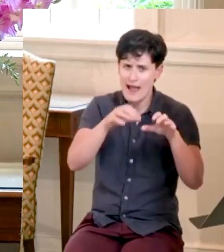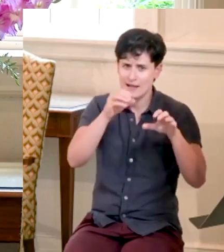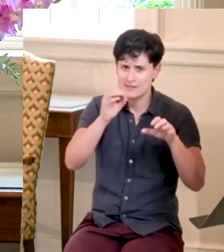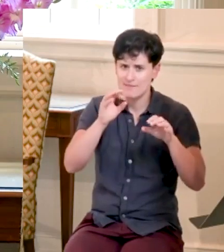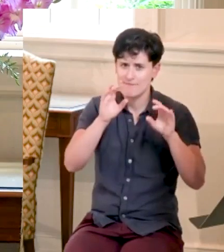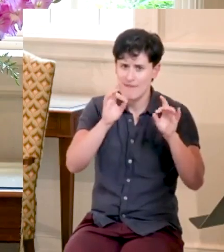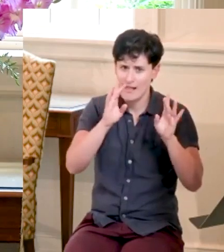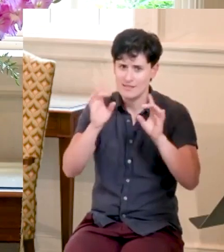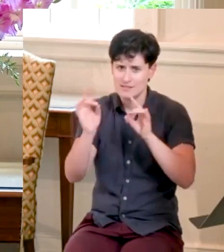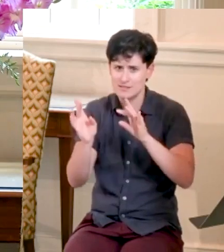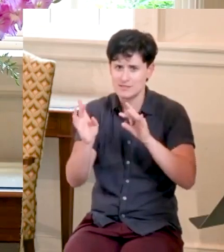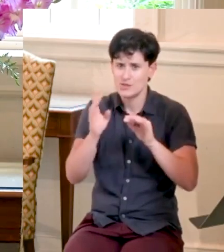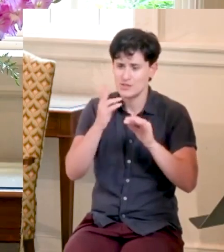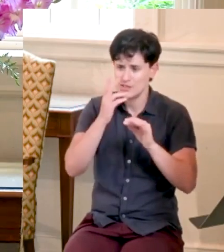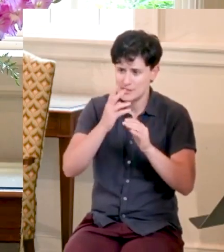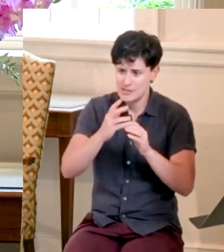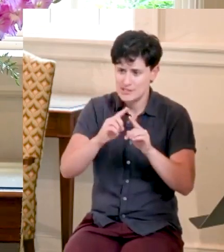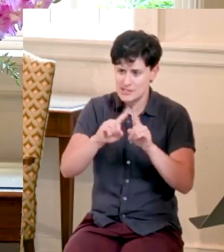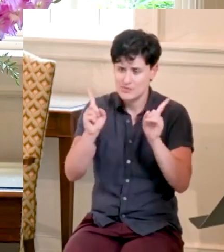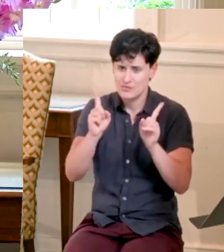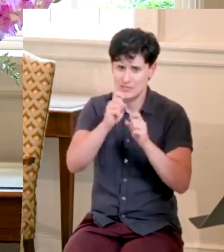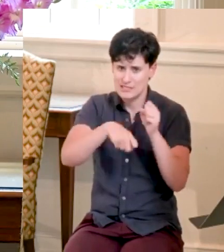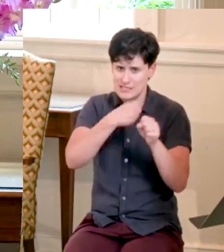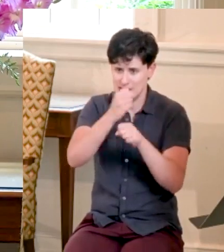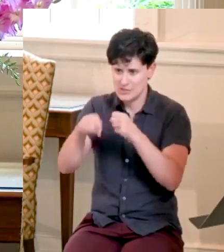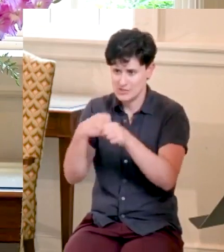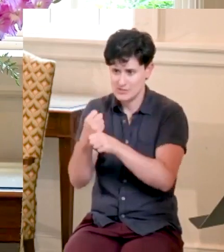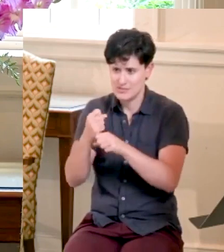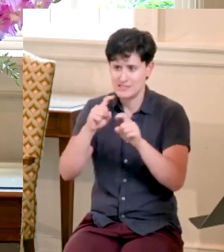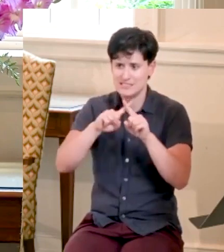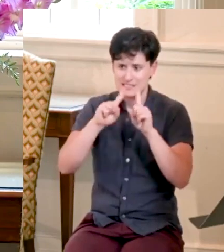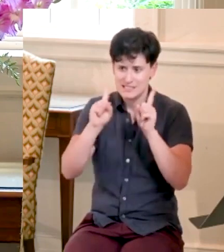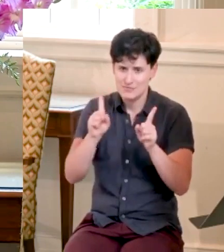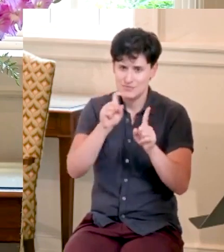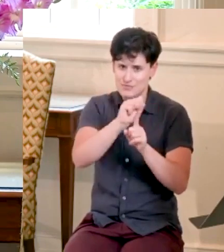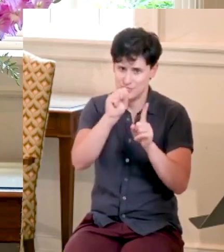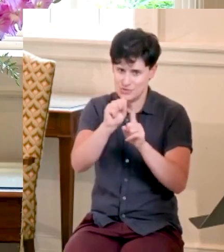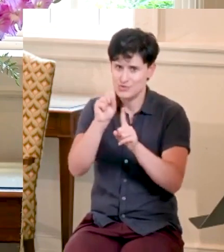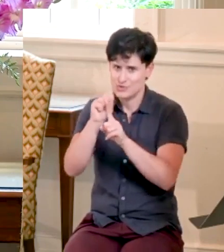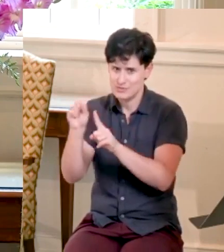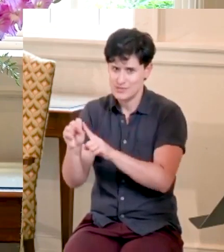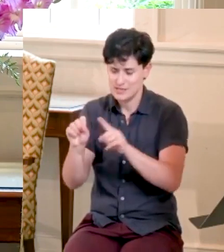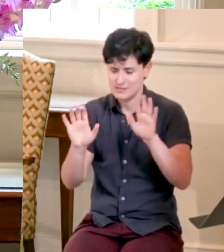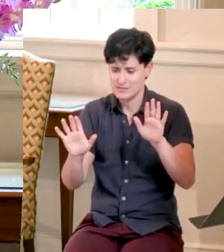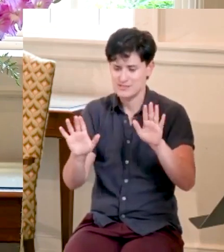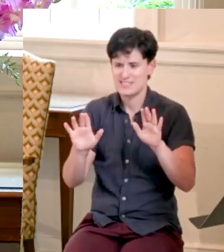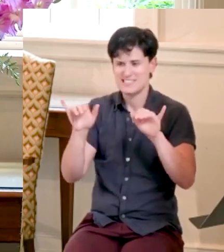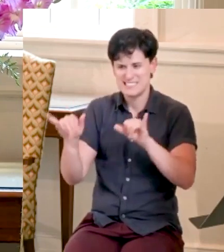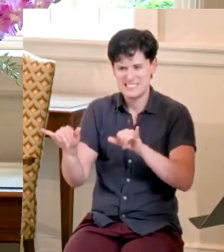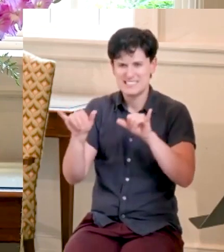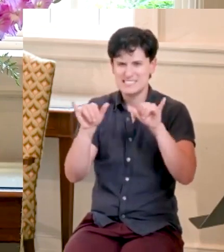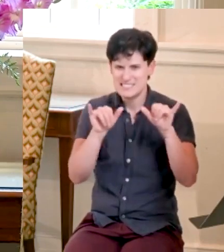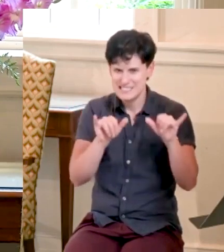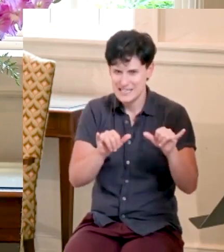different years, different circumstances. Same